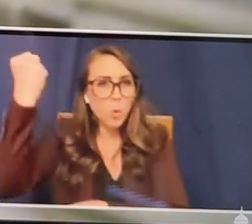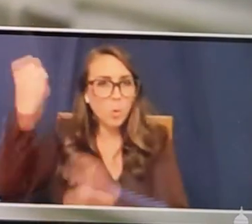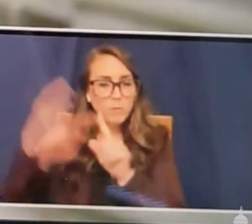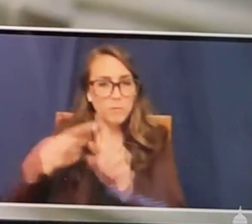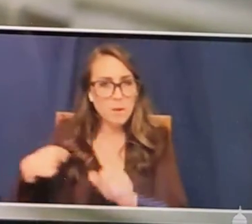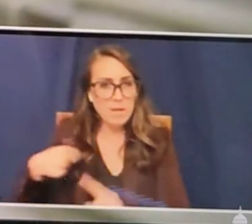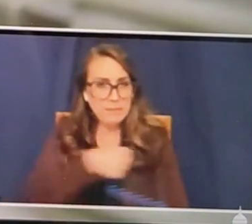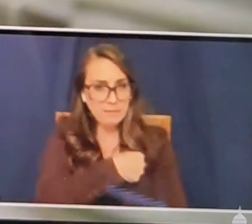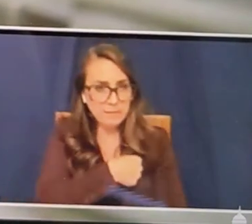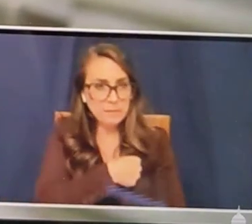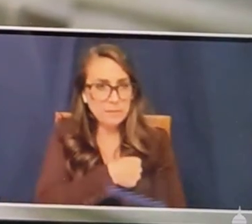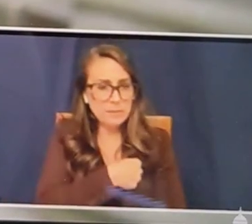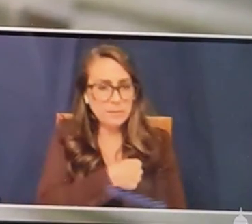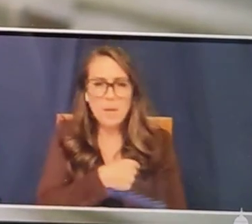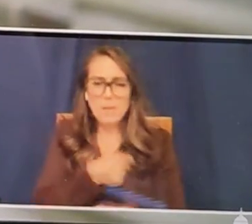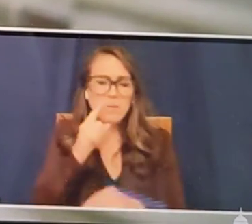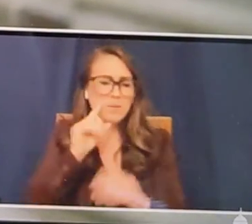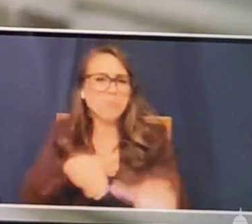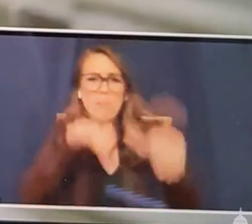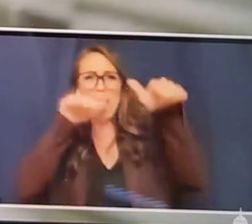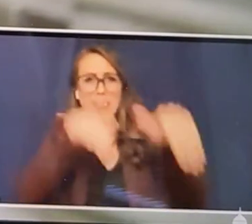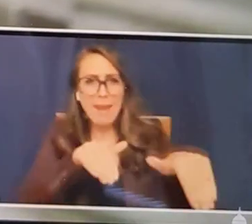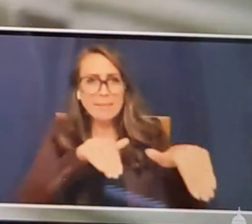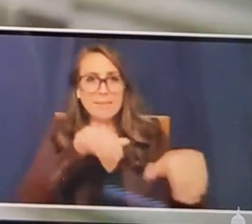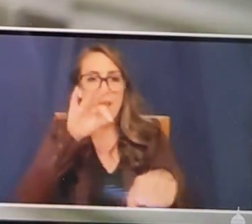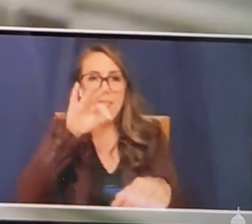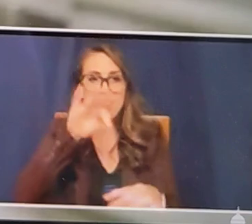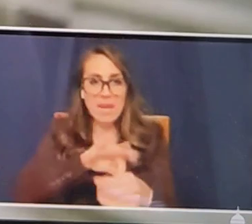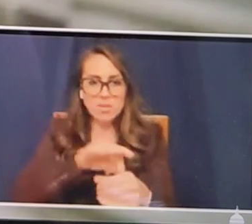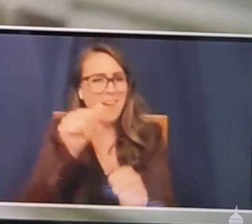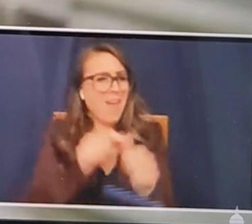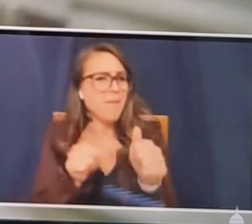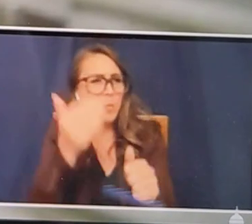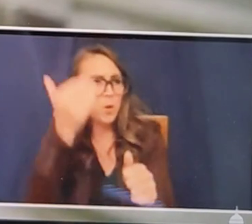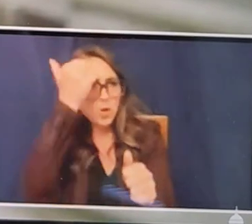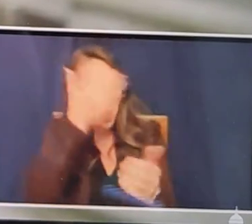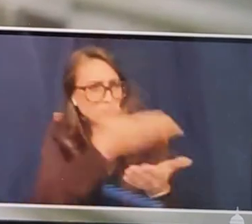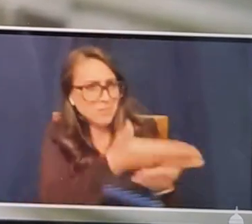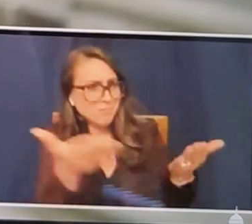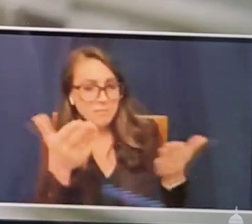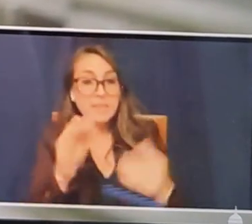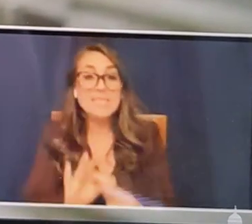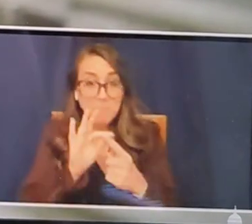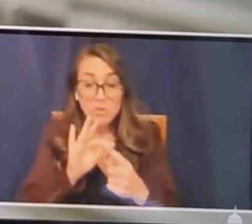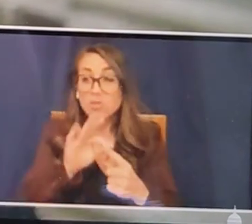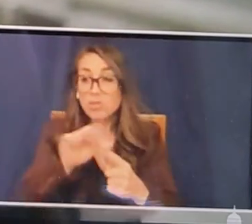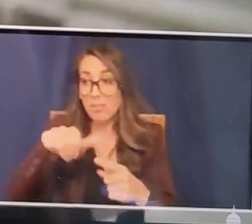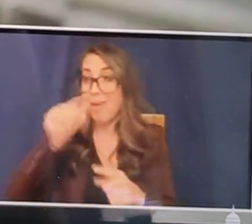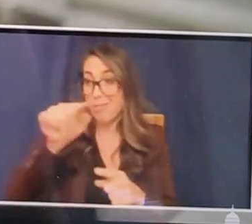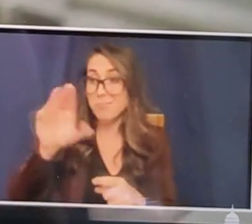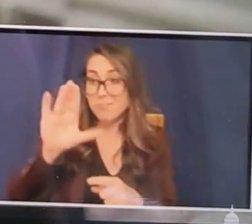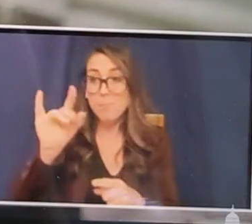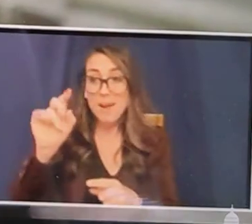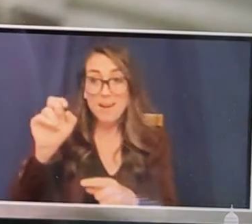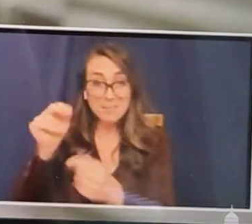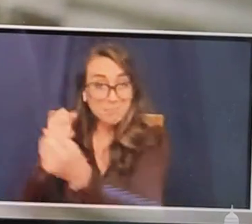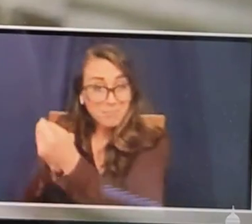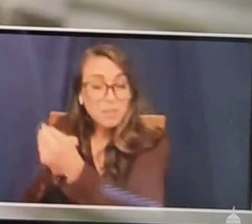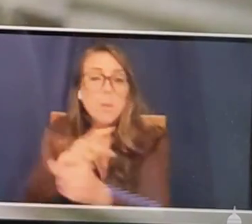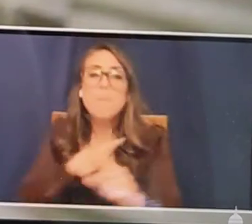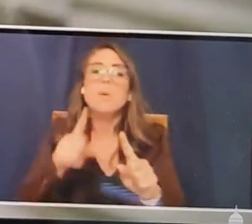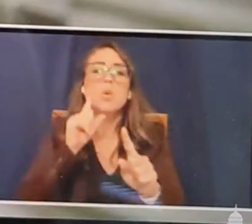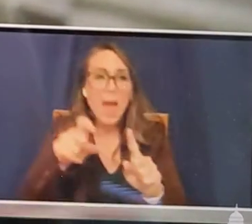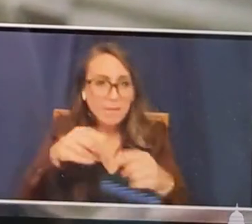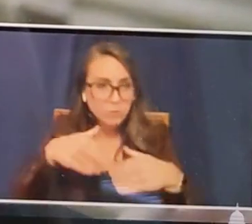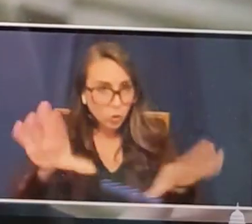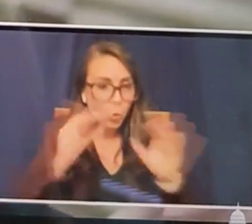was a landslide election, and everyone knows it, especially the other side. But you have to go home now.